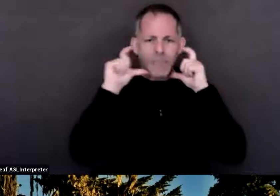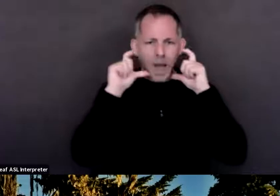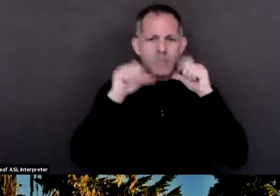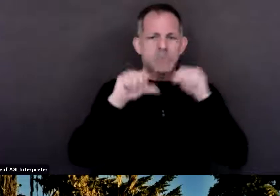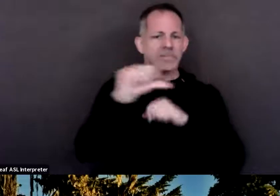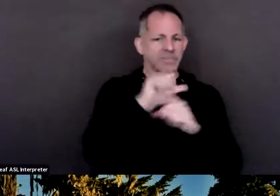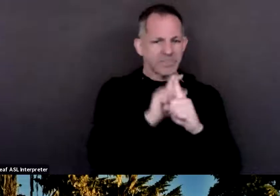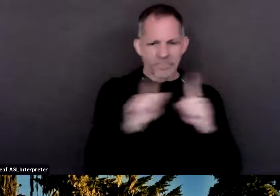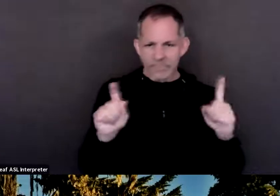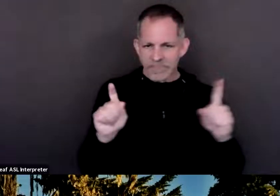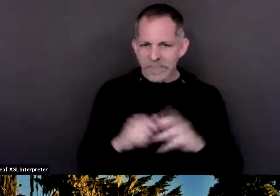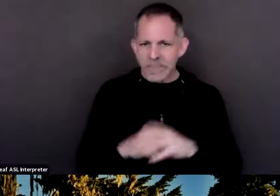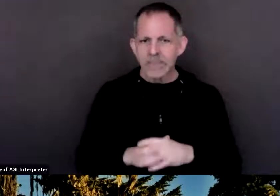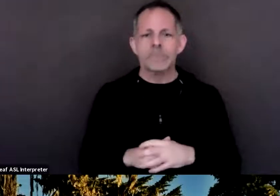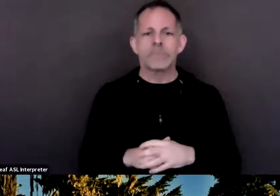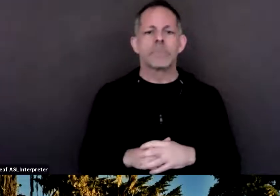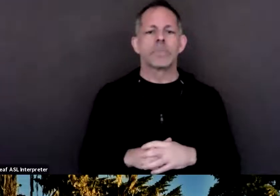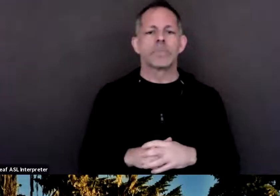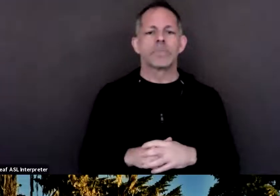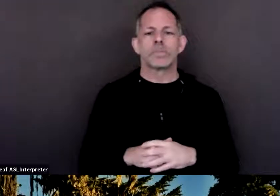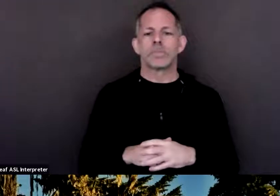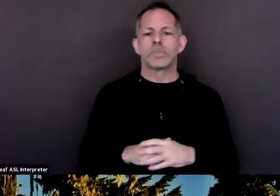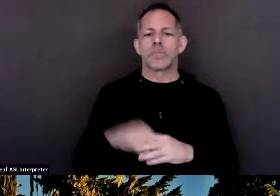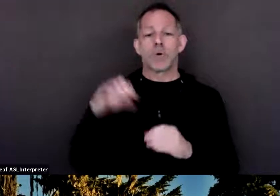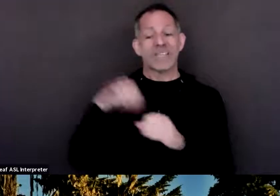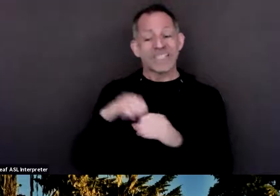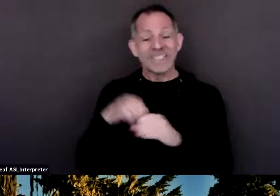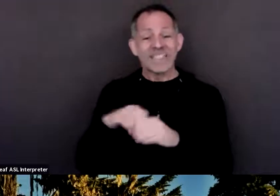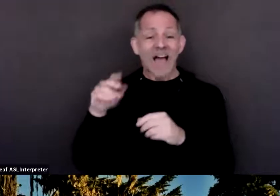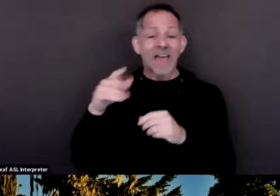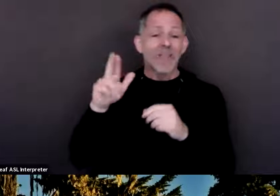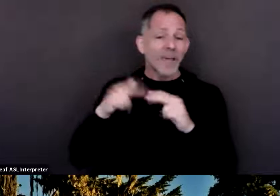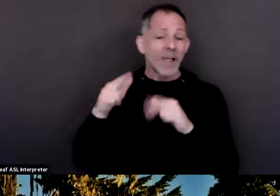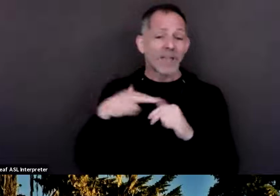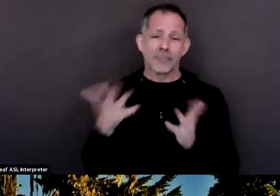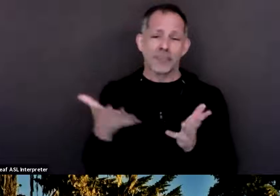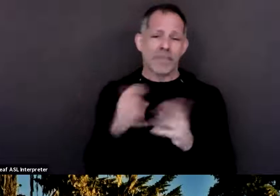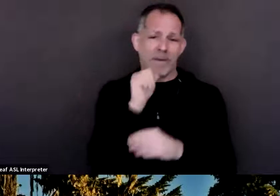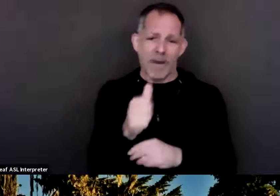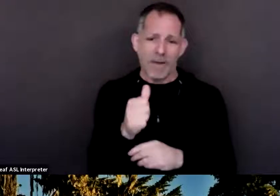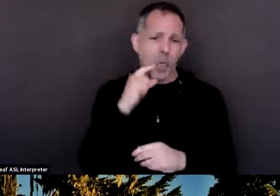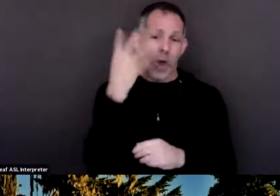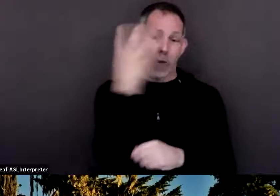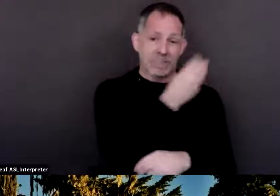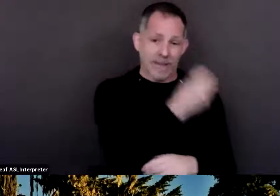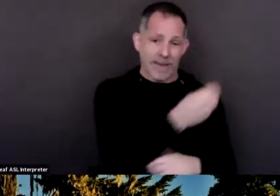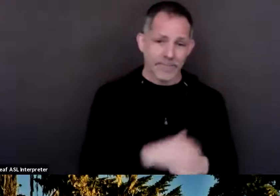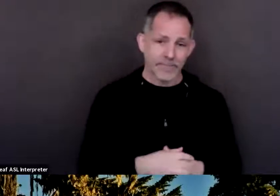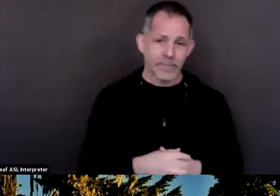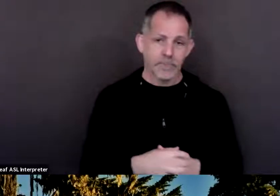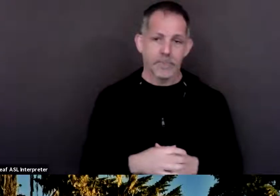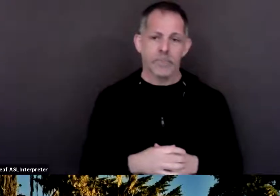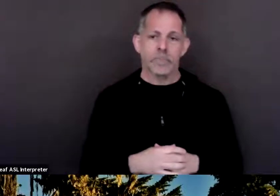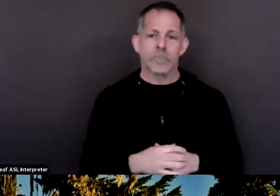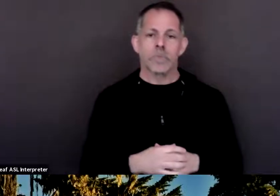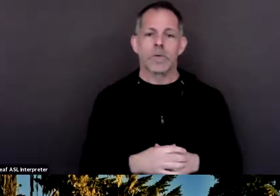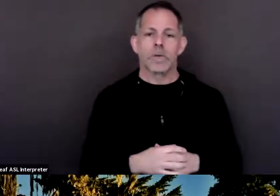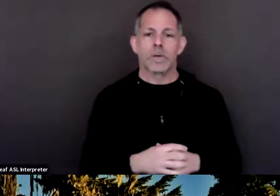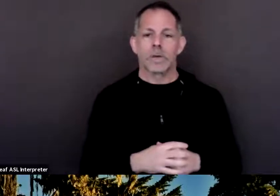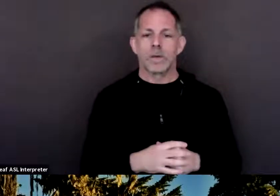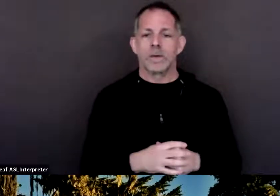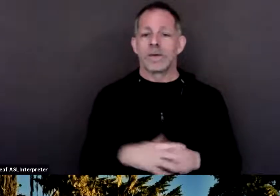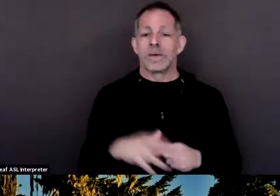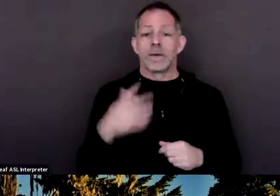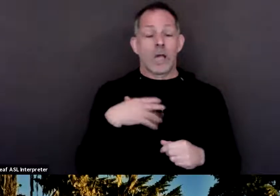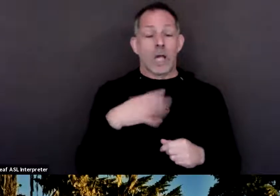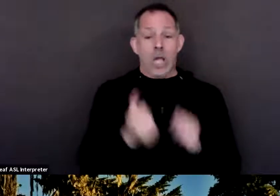or outdoor, for the macro effort to try to, again, get that genie back in the